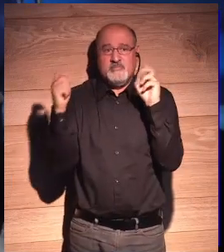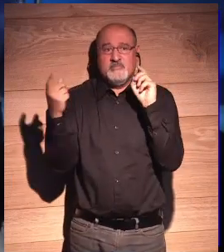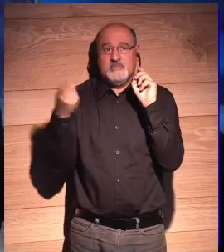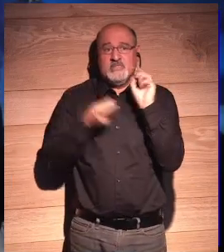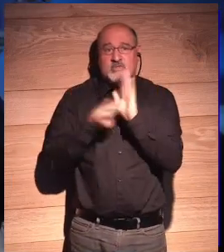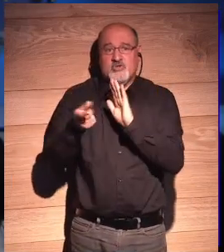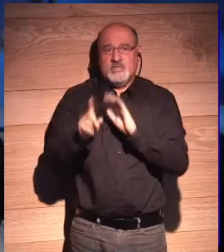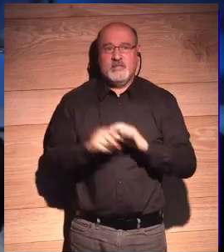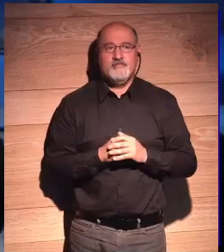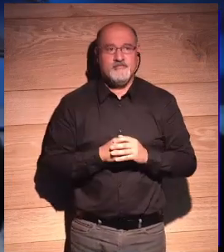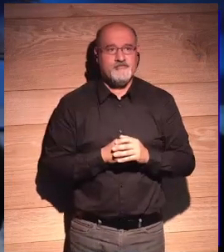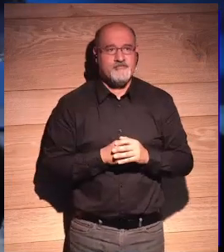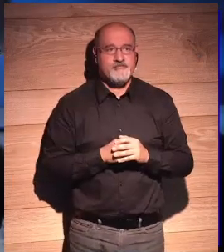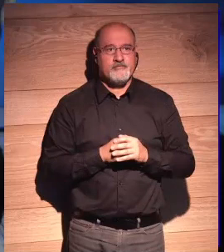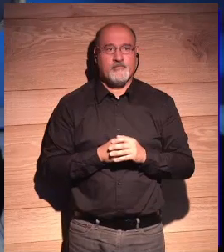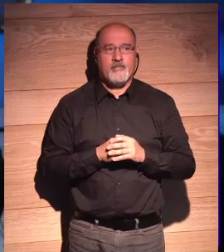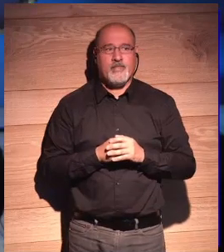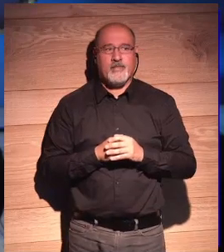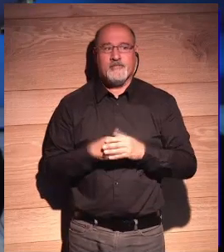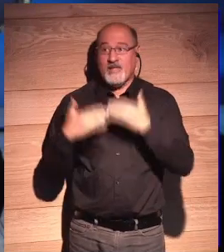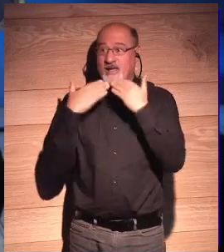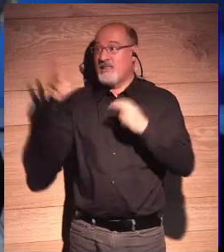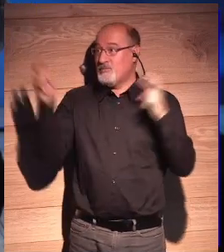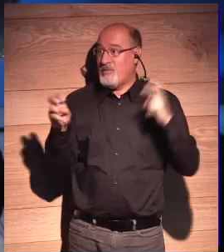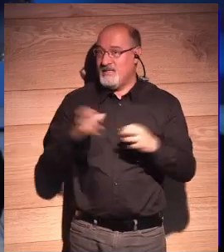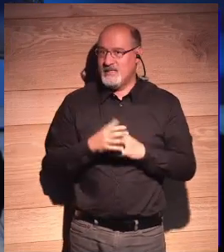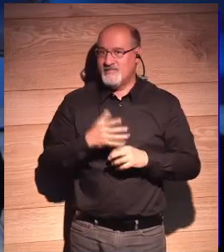¿No seáis tímidos? Don't be shy.